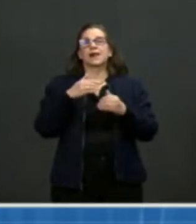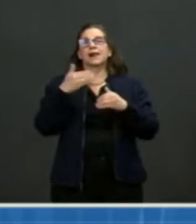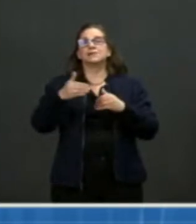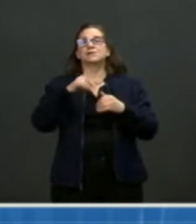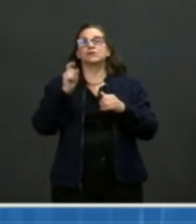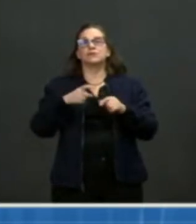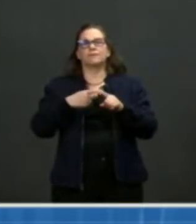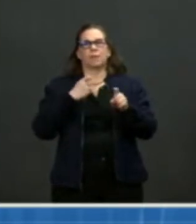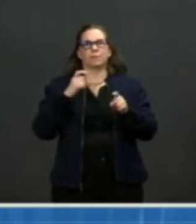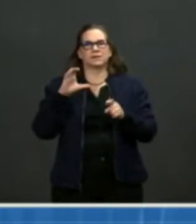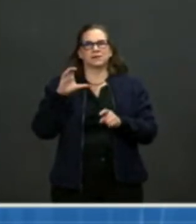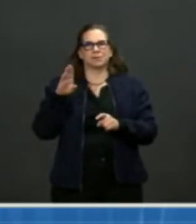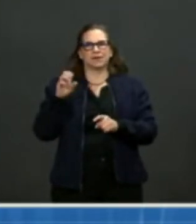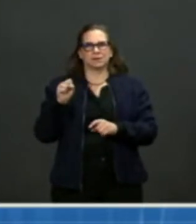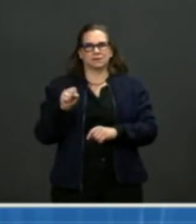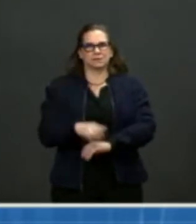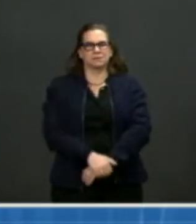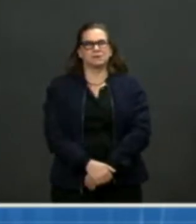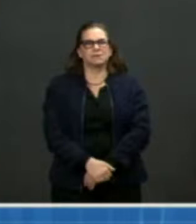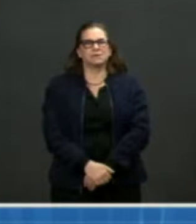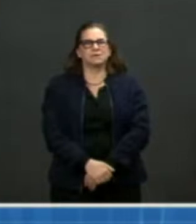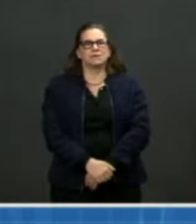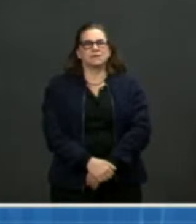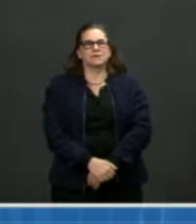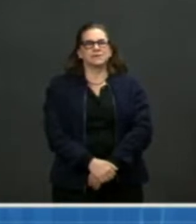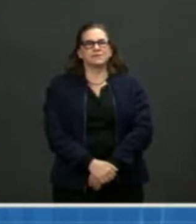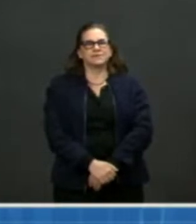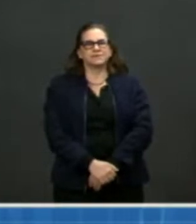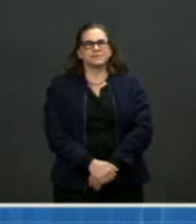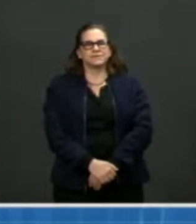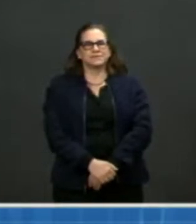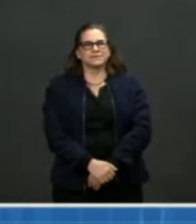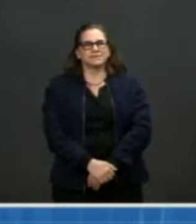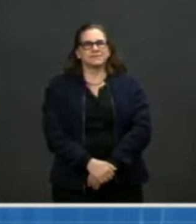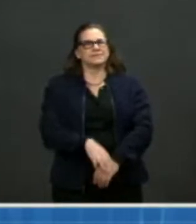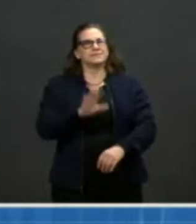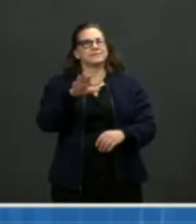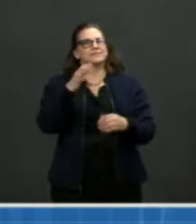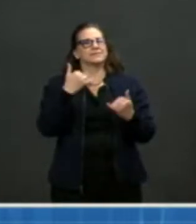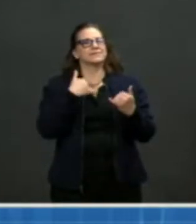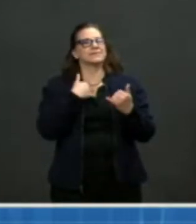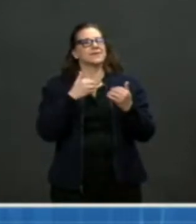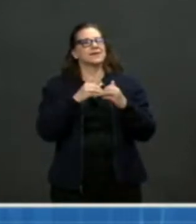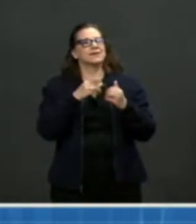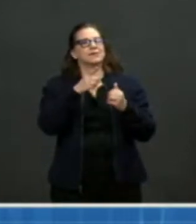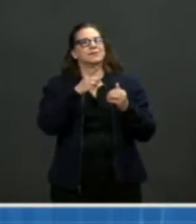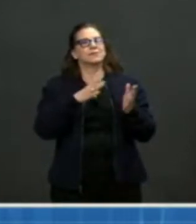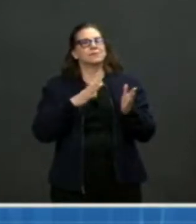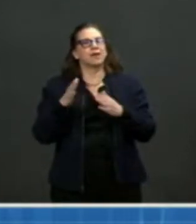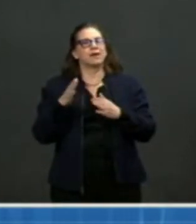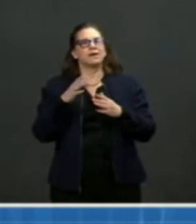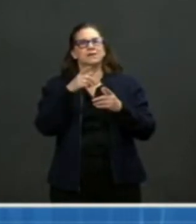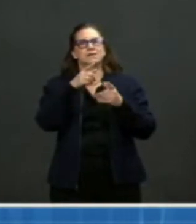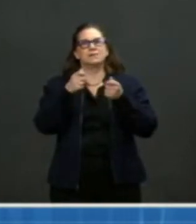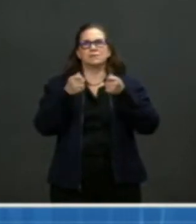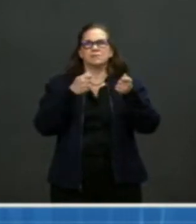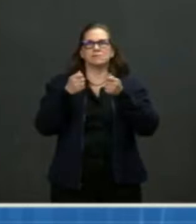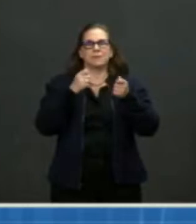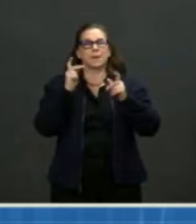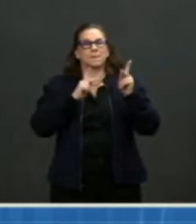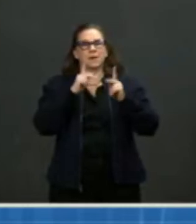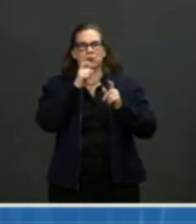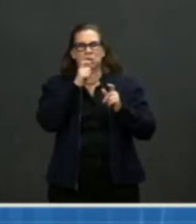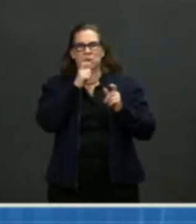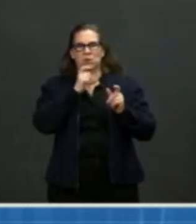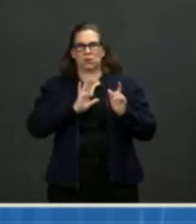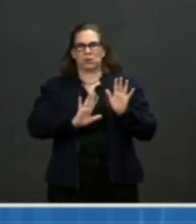Thank you. How do you plan to deal with hesitancy surrounding the AstraZeneca vaccine in particular? Or do you anticipate that by the time